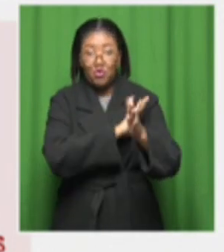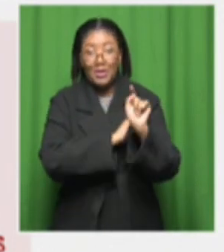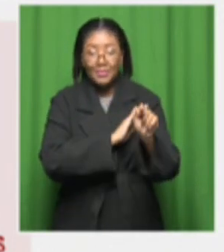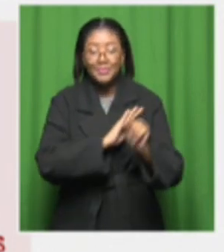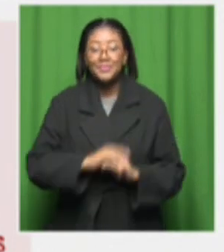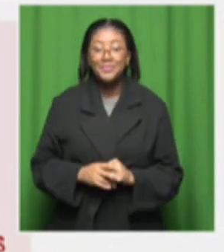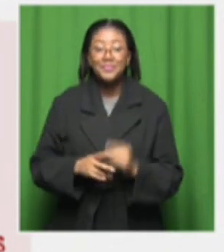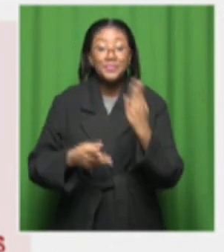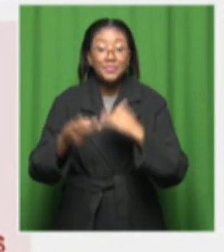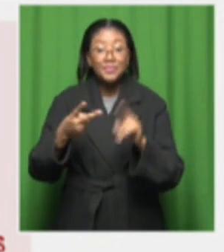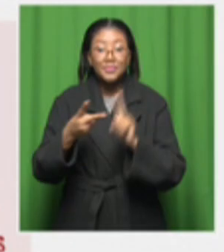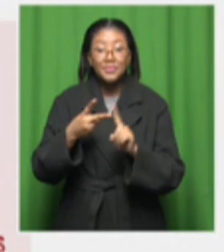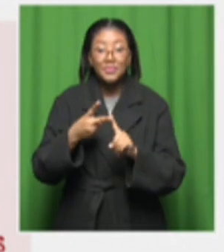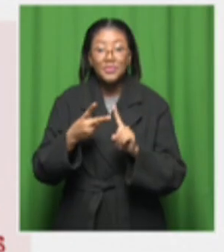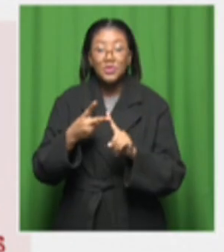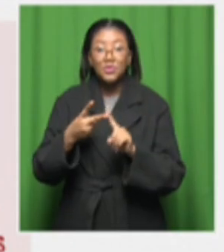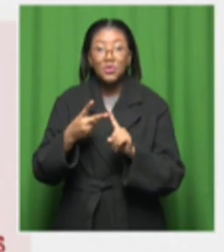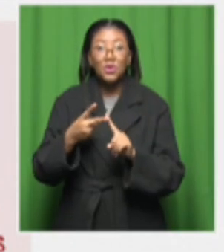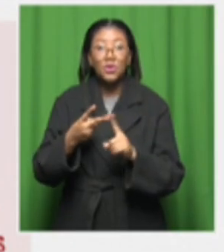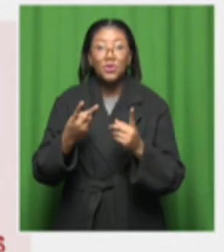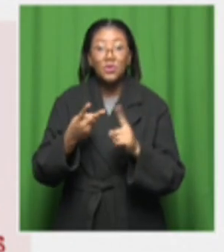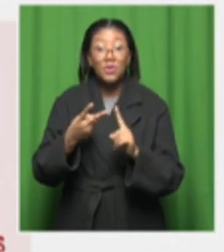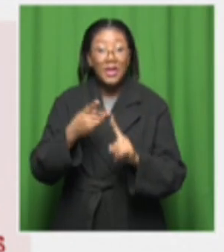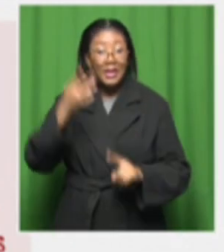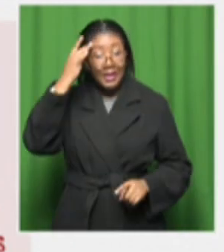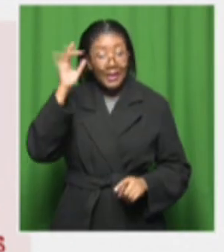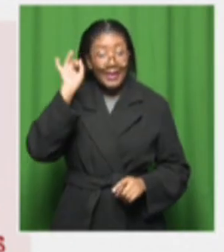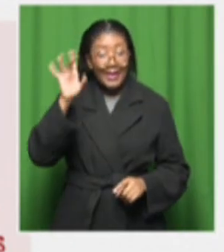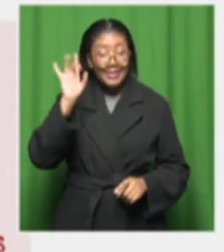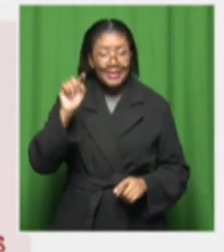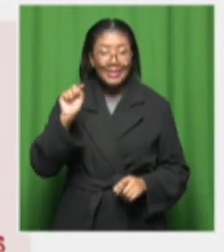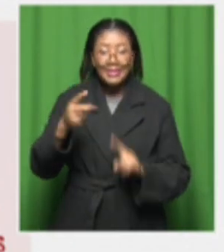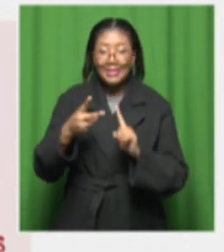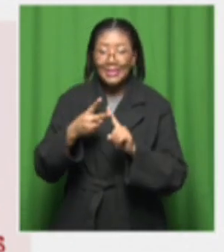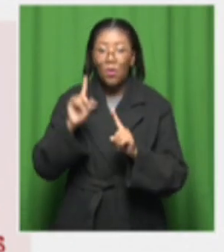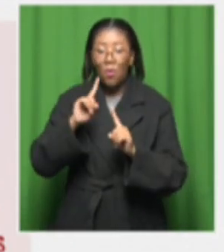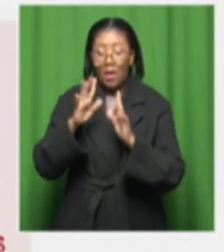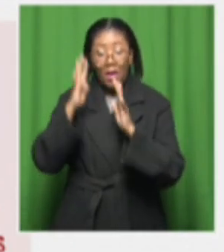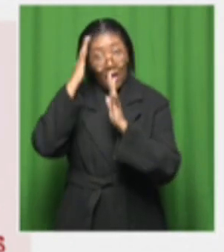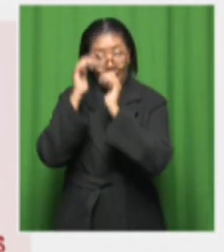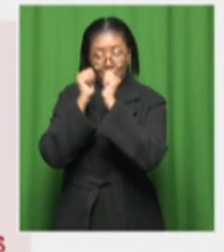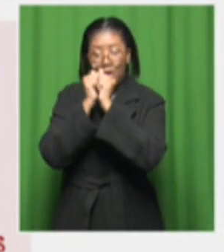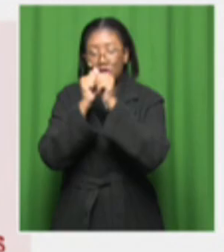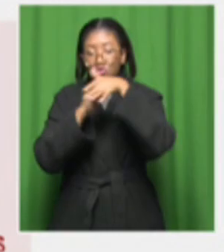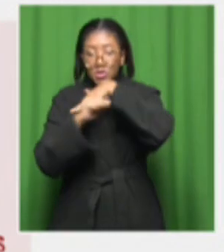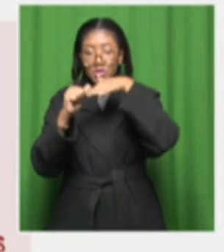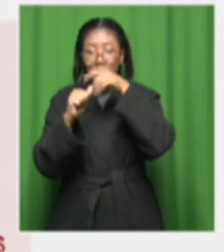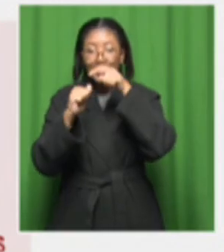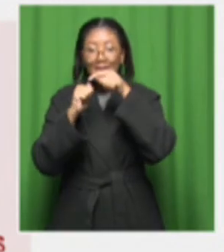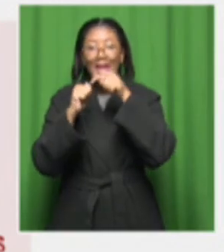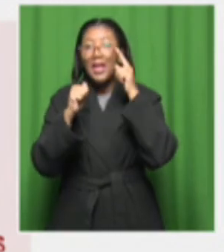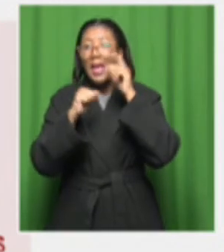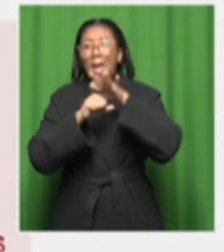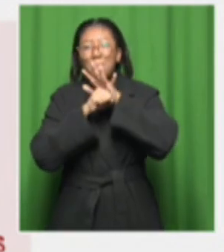is what we call idiopathic intracranial hypertension. That is when there's elevated pressure in the head. Usually this is a headache